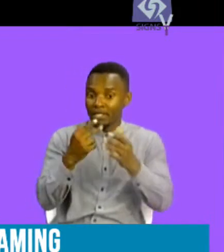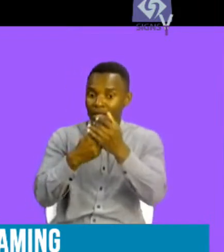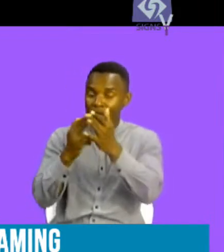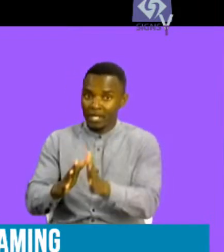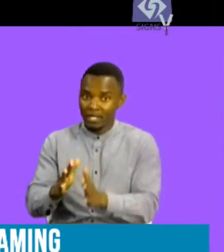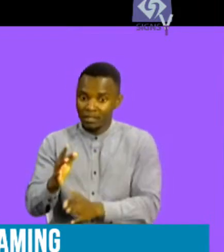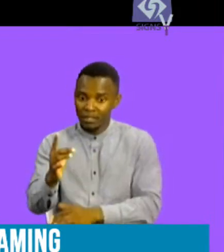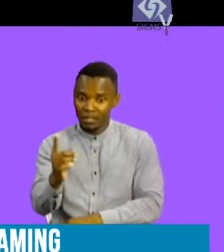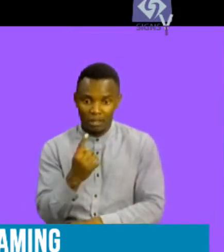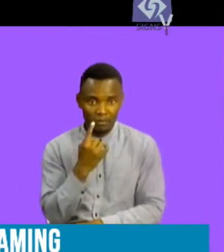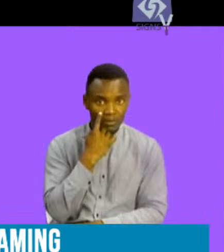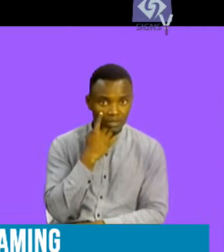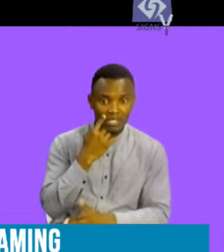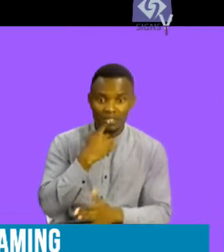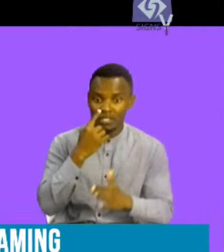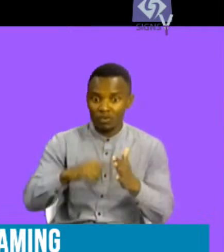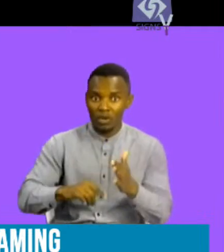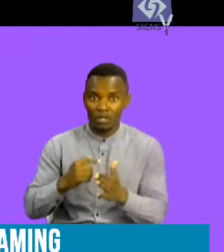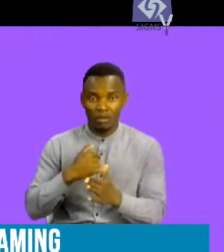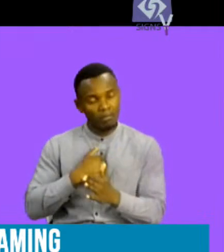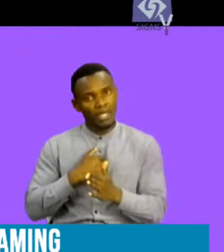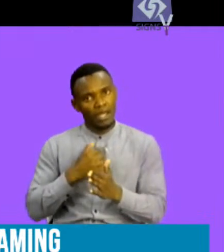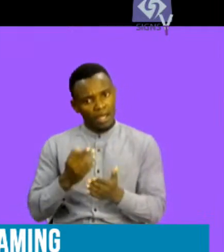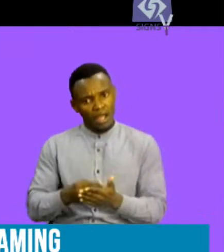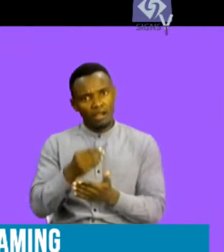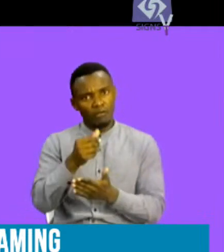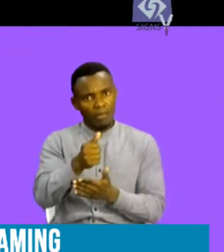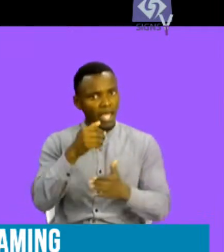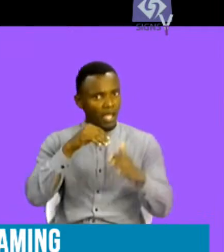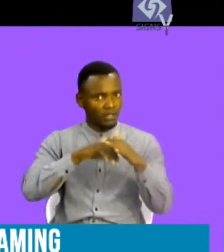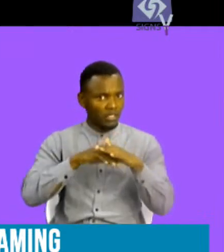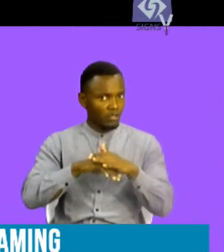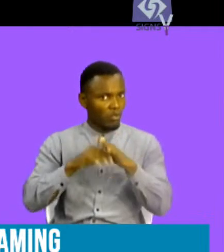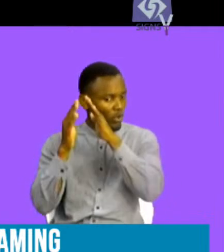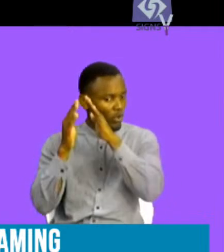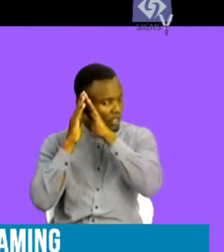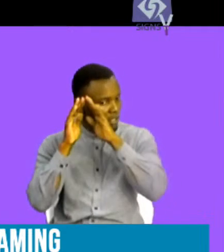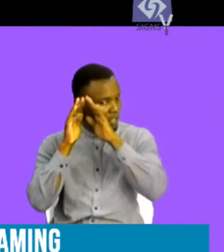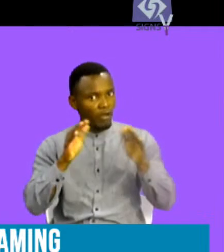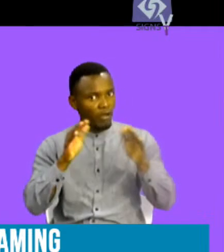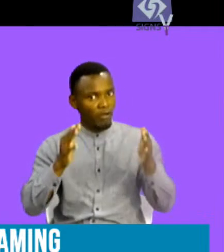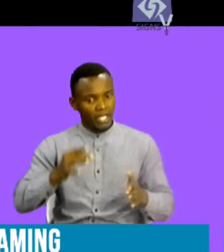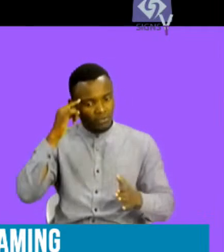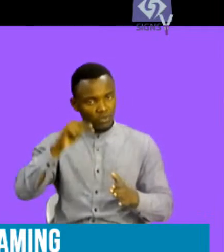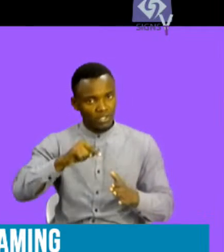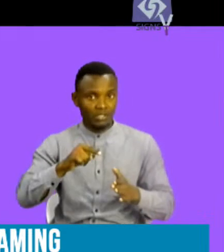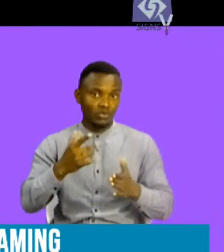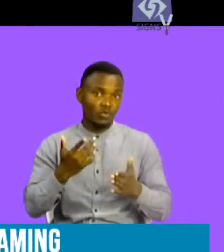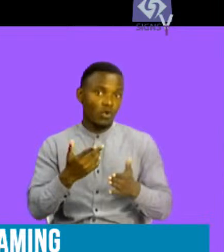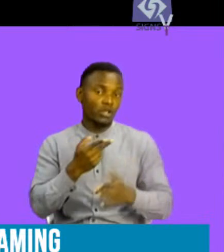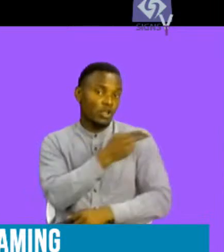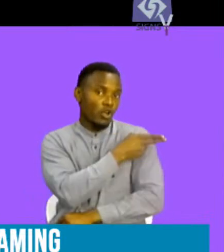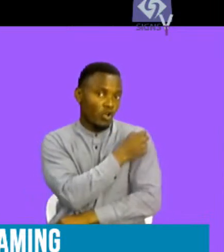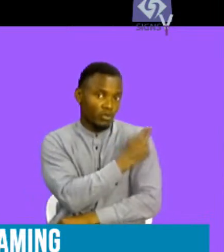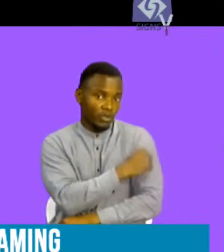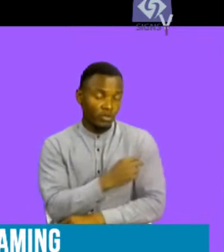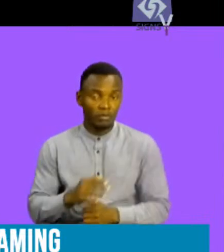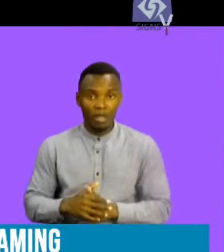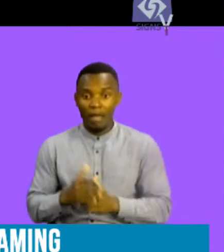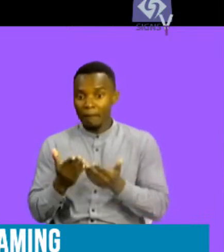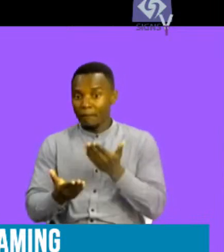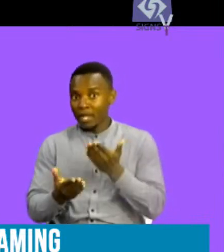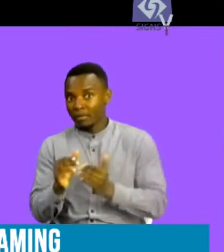buy 2 delivery coaches for this facility. A partner would come and say, yes, we have a lot of stairs in this